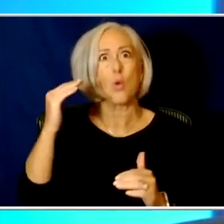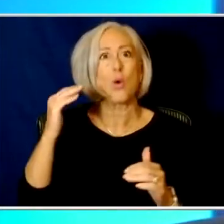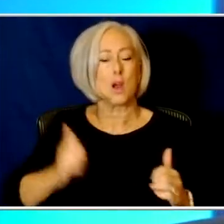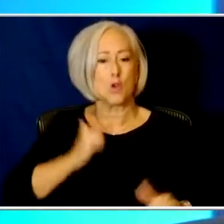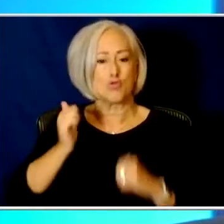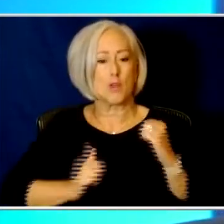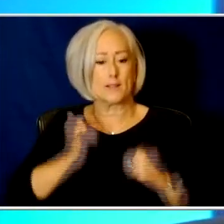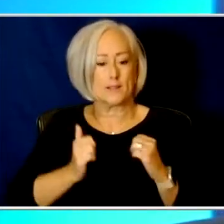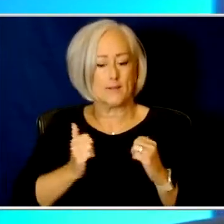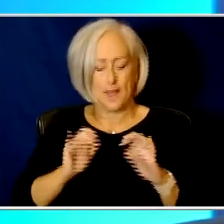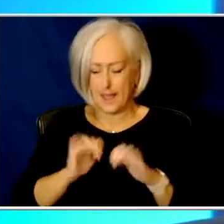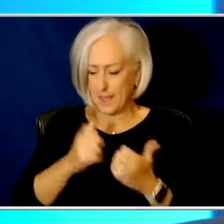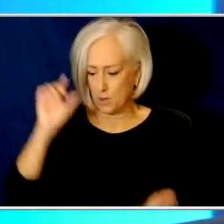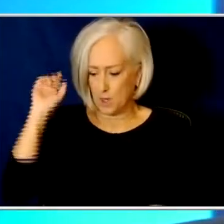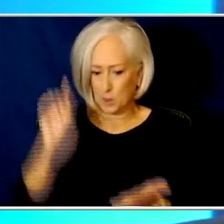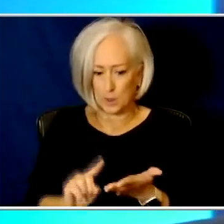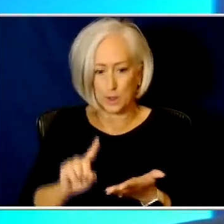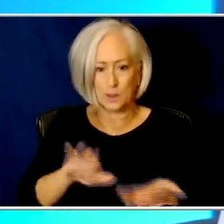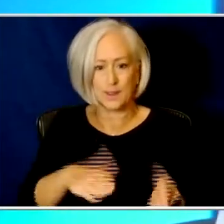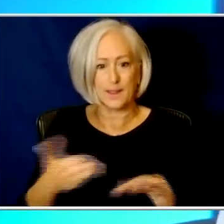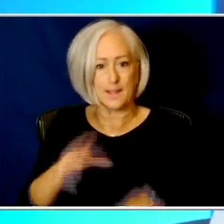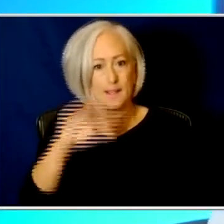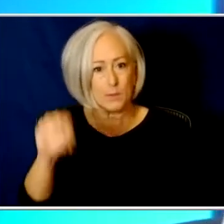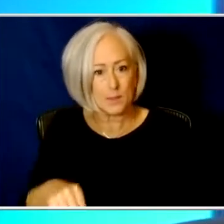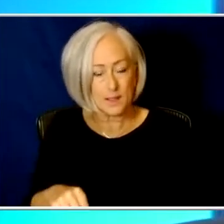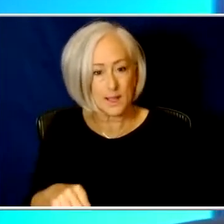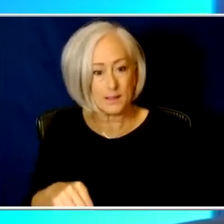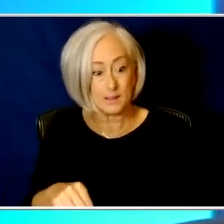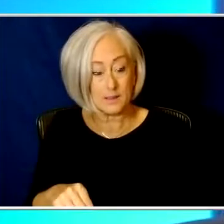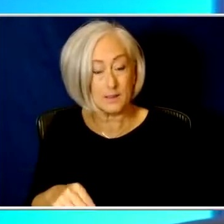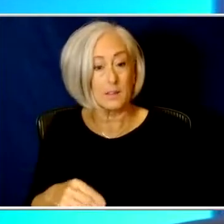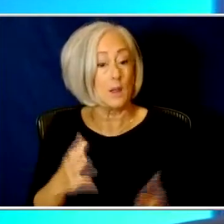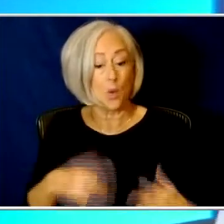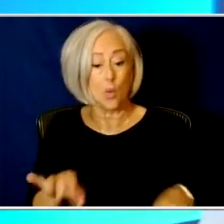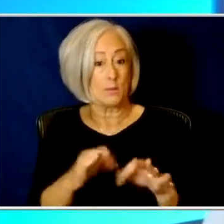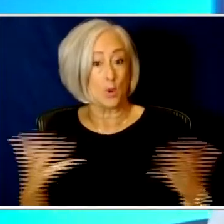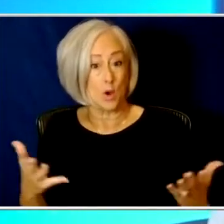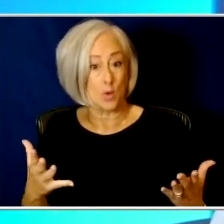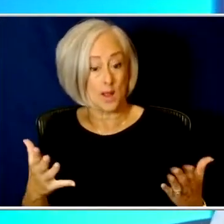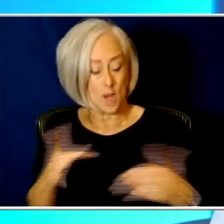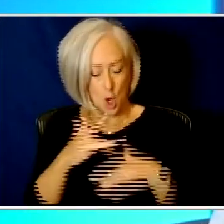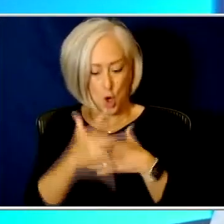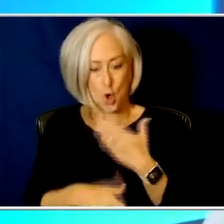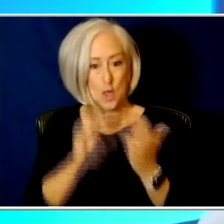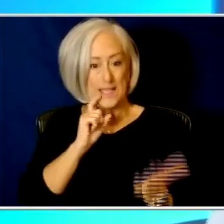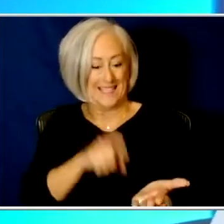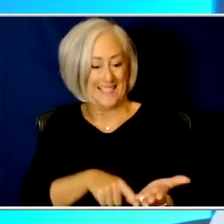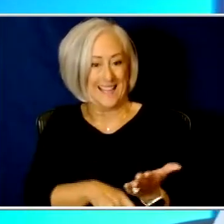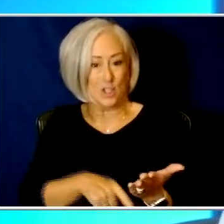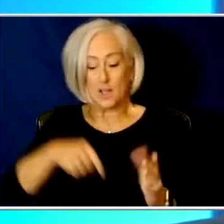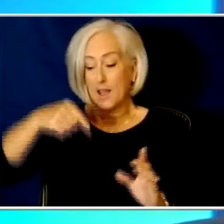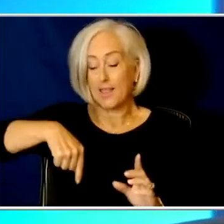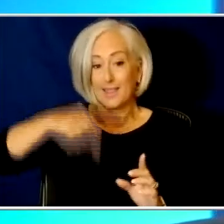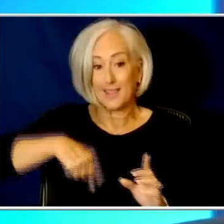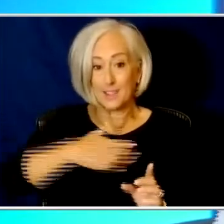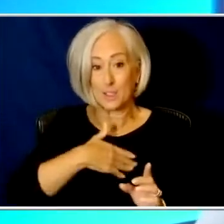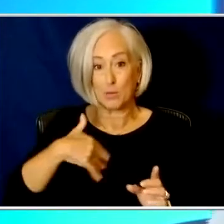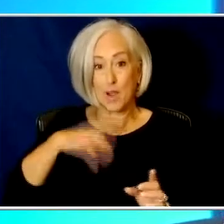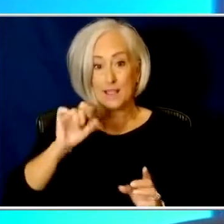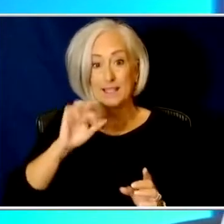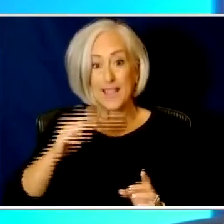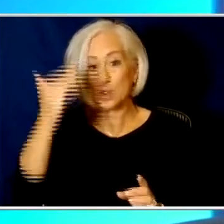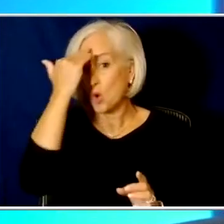mortality rate? And the key to that is early detection, obviously, and we're in the month of breast cancer awareness, and